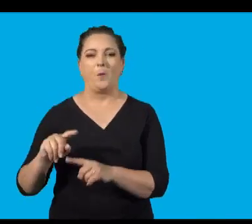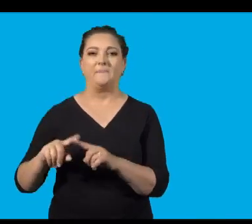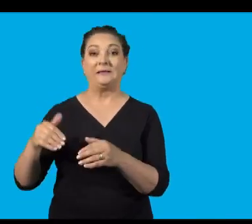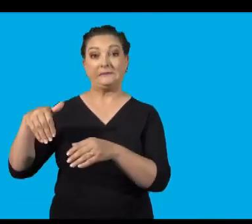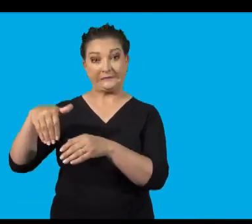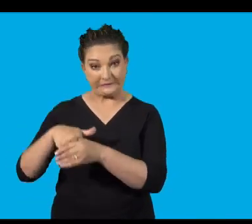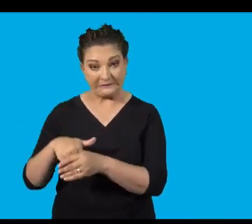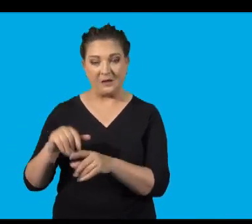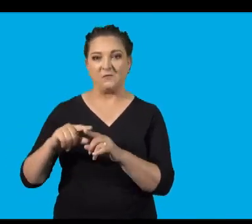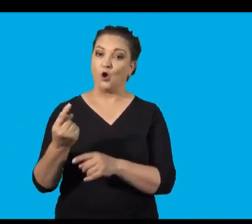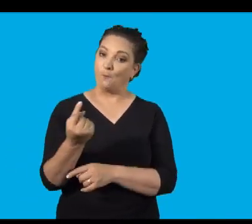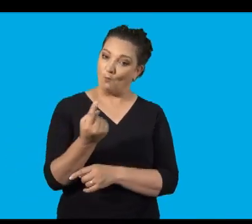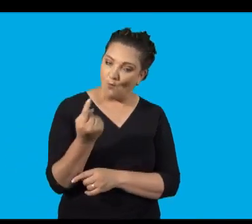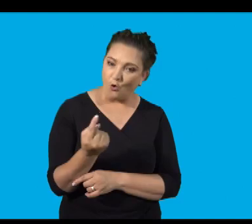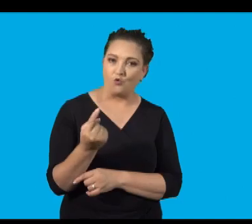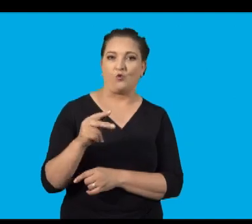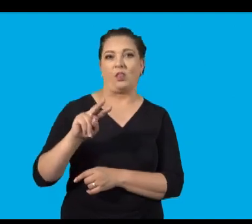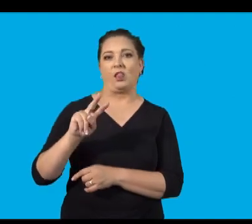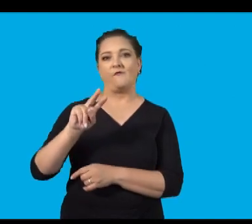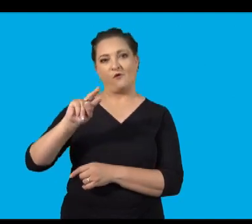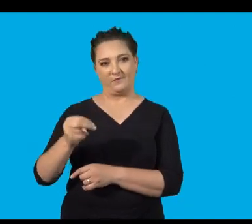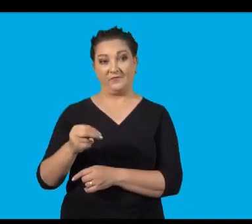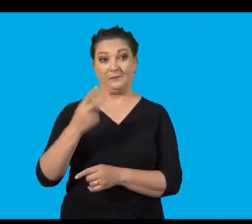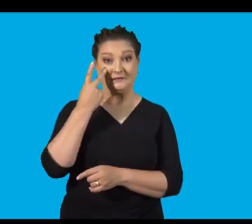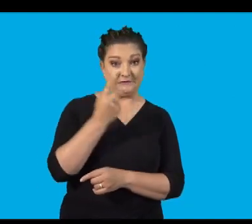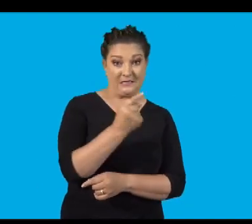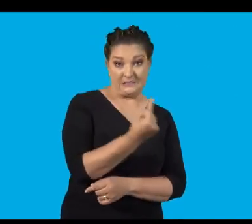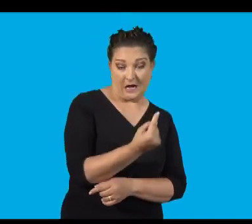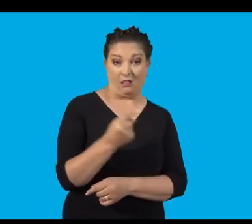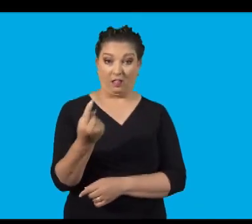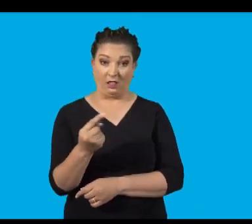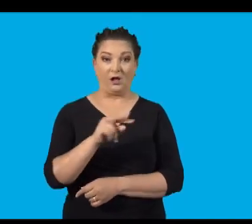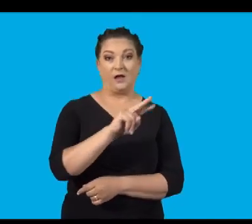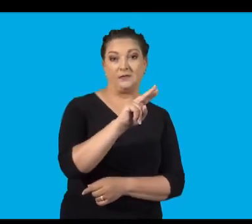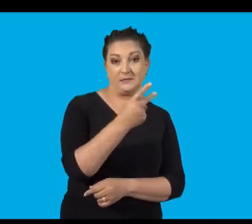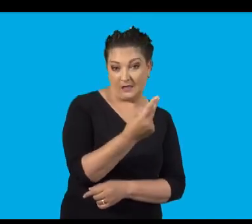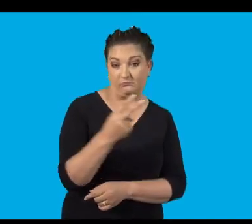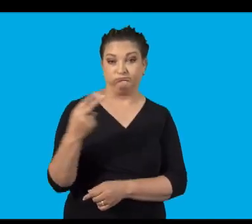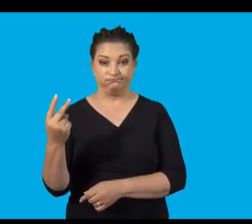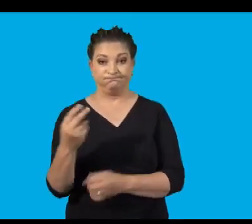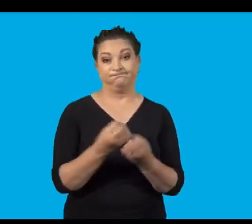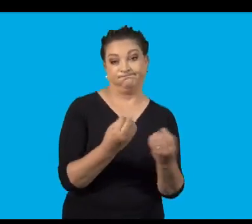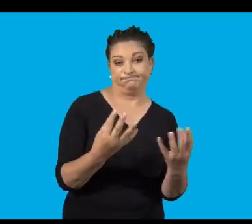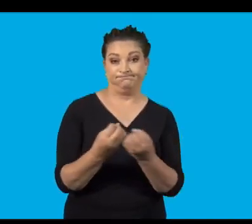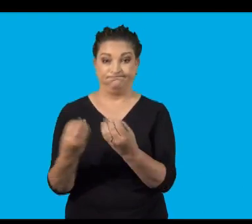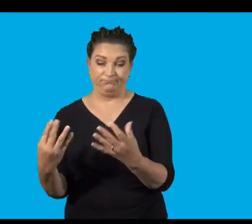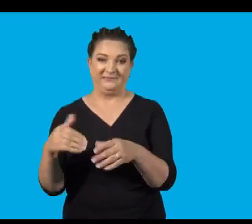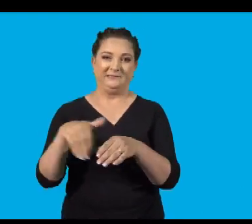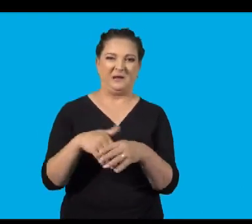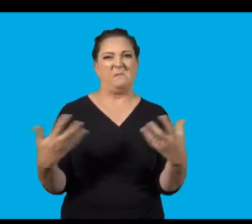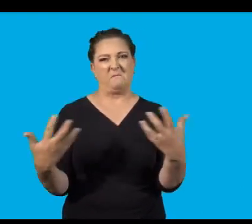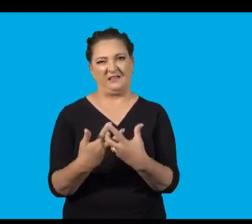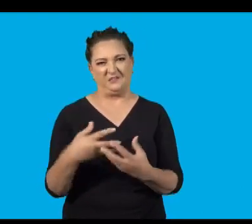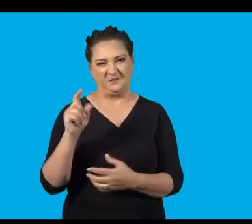and a plural pronoun will be used for a plural subject. So look at the singular, singular, plural, plural. So you have